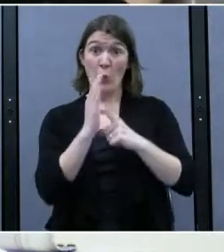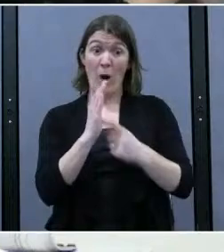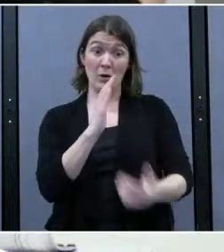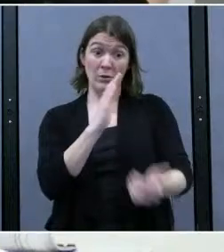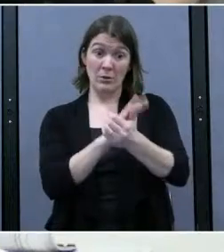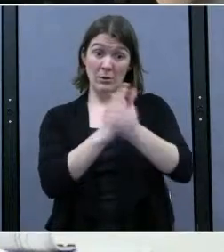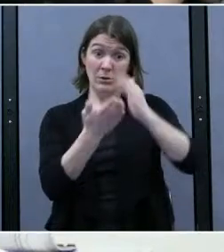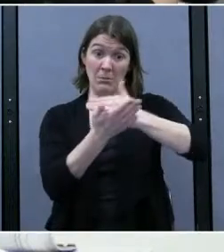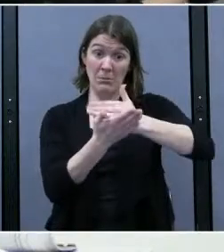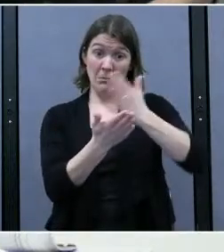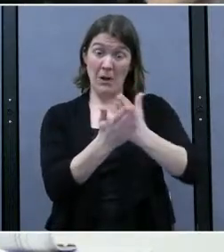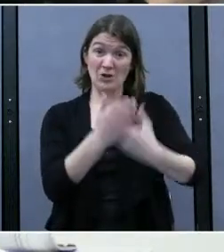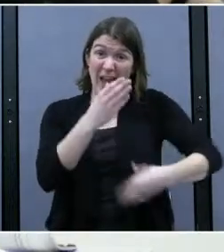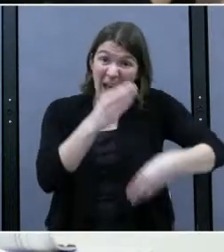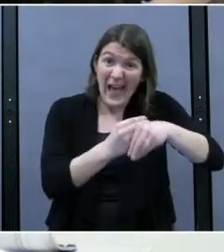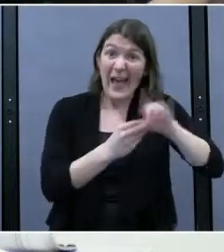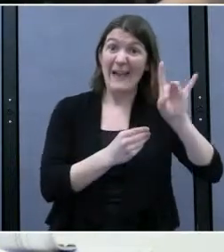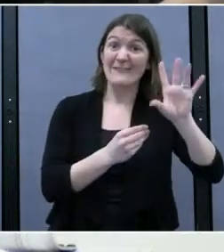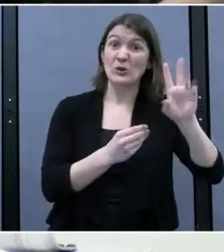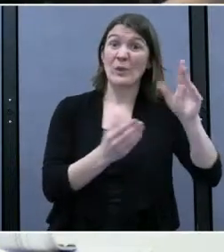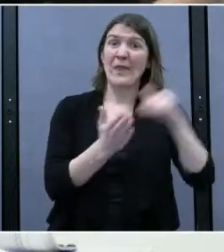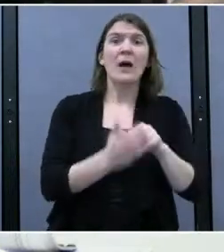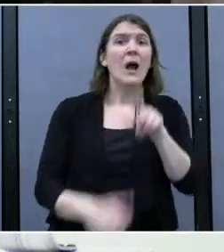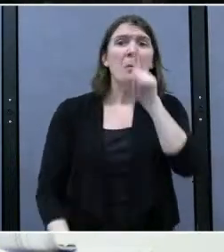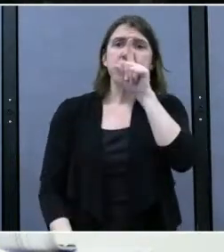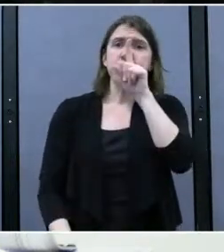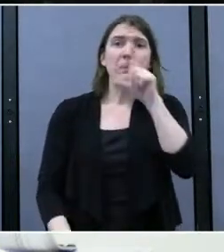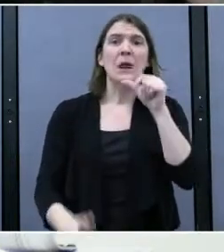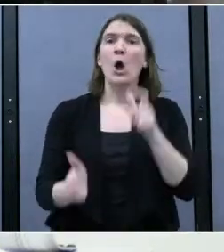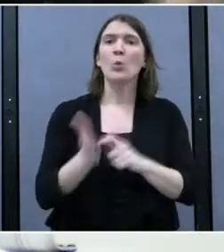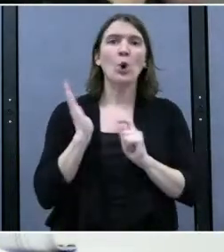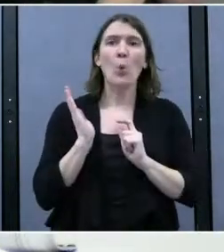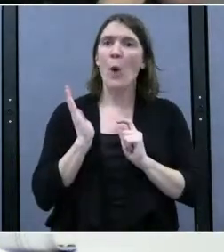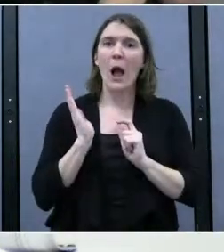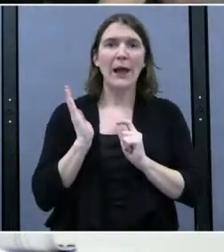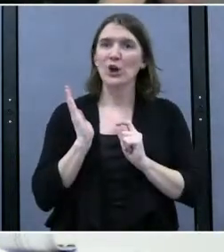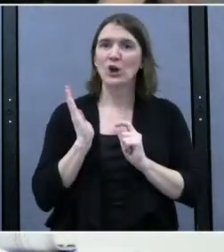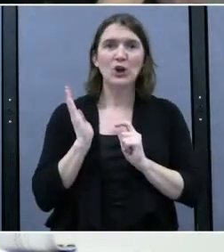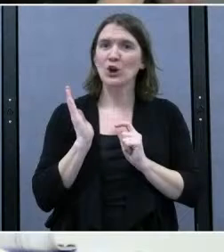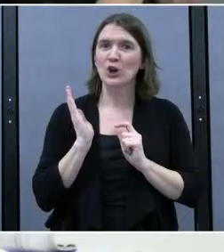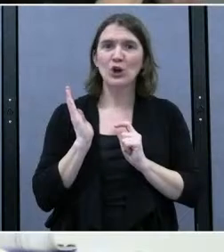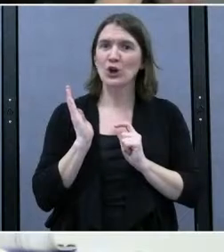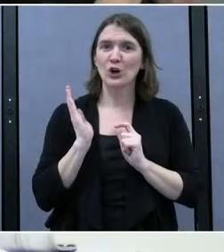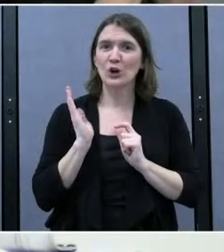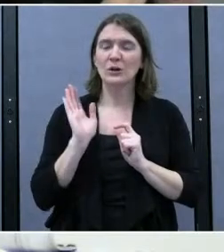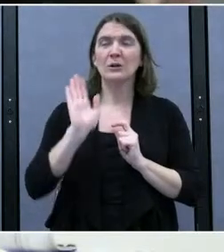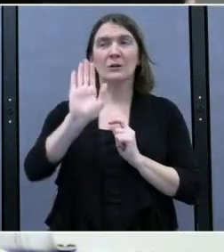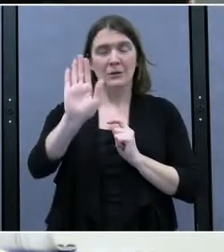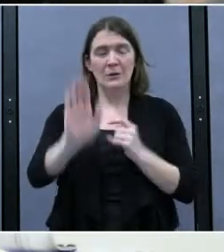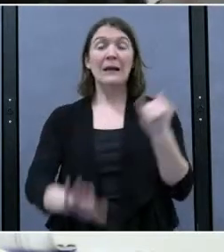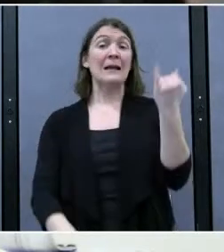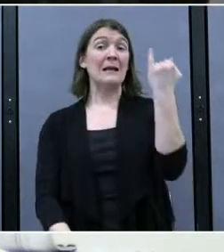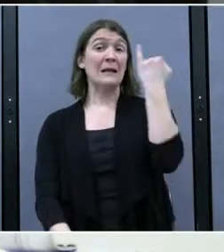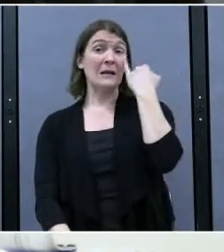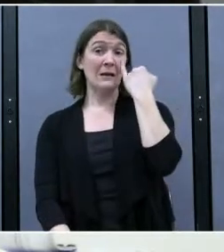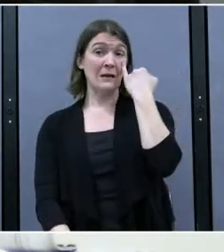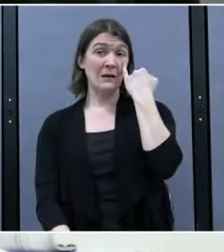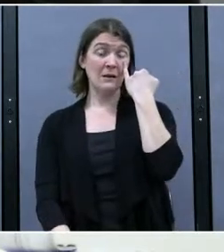budget by adding 852. That would not be required. If you wanted